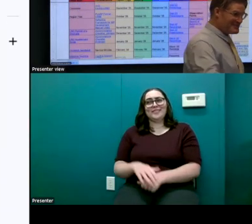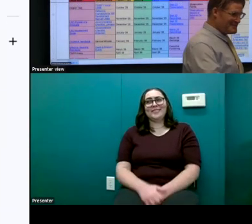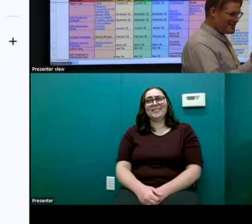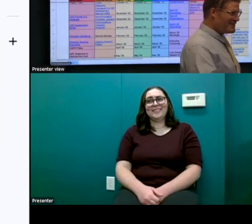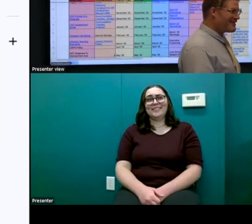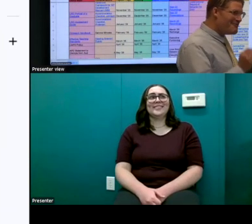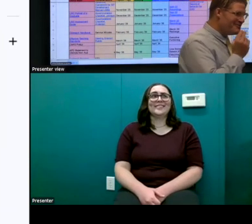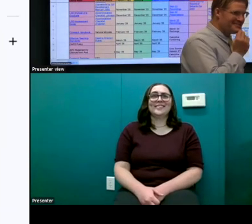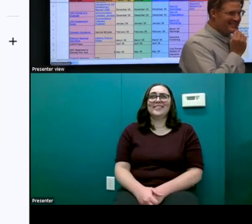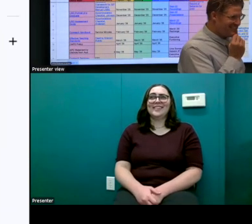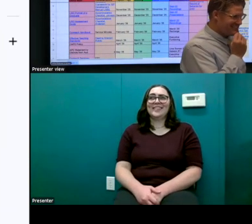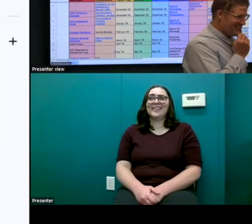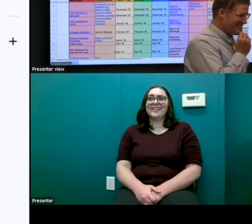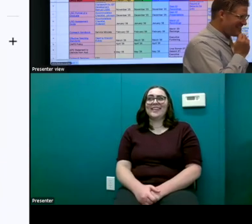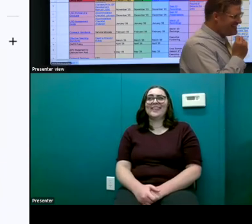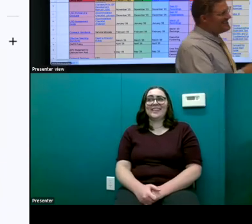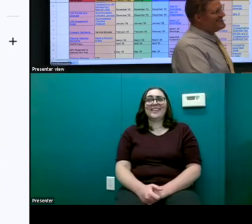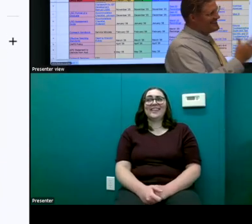Started showing to the board.